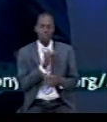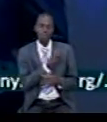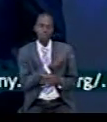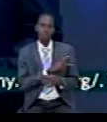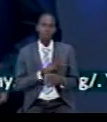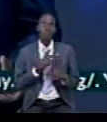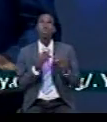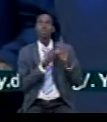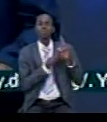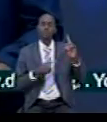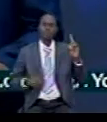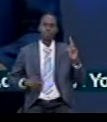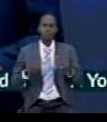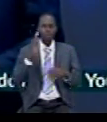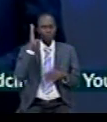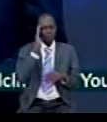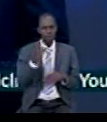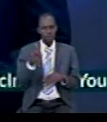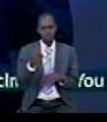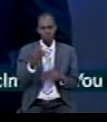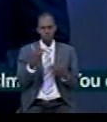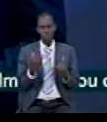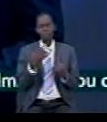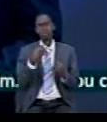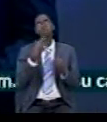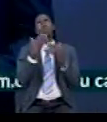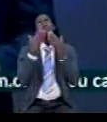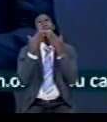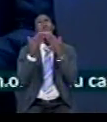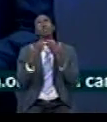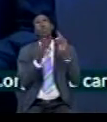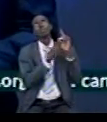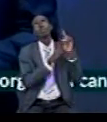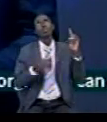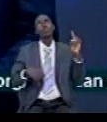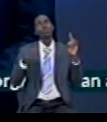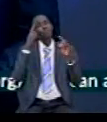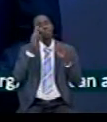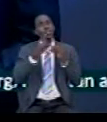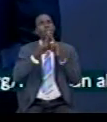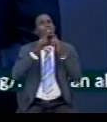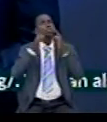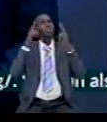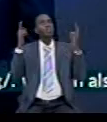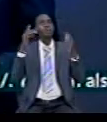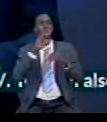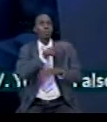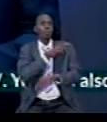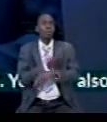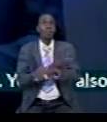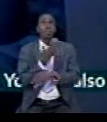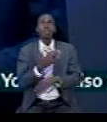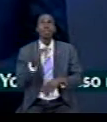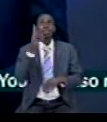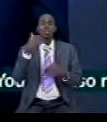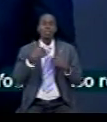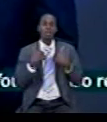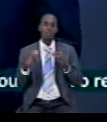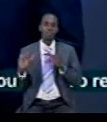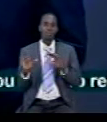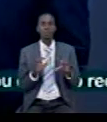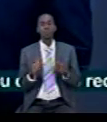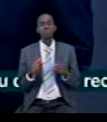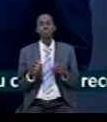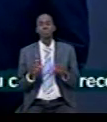you say thank you, Lord, for great and mighty things he has done? Yes, in spite